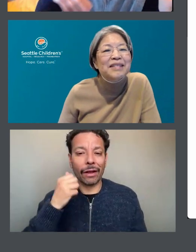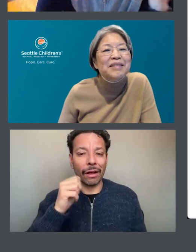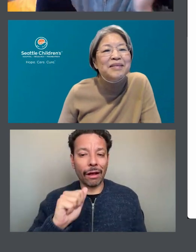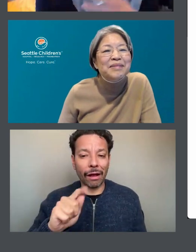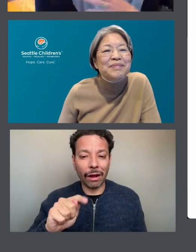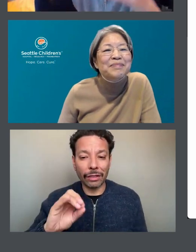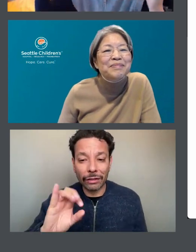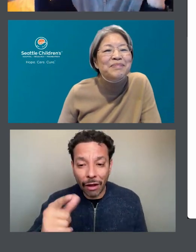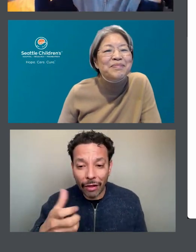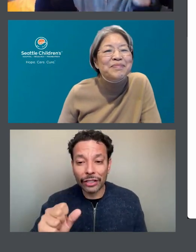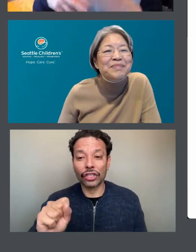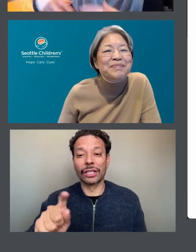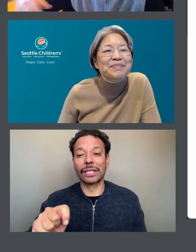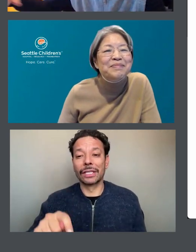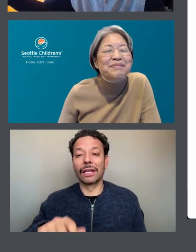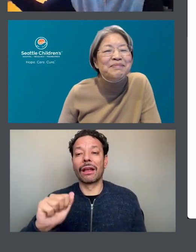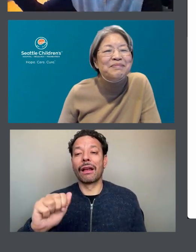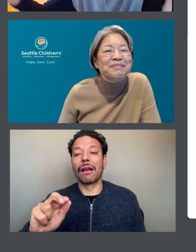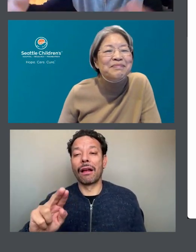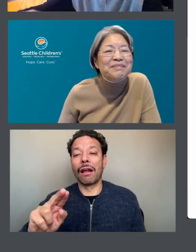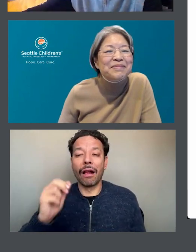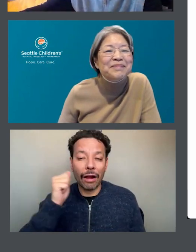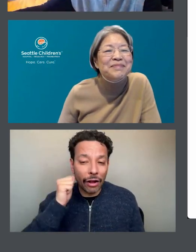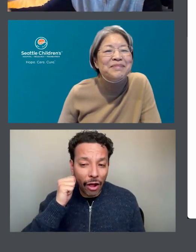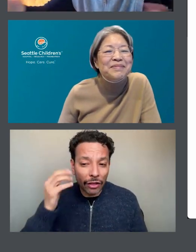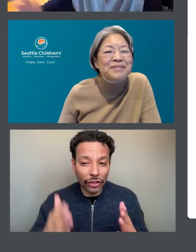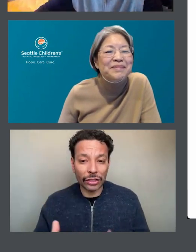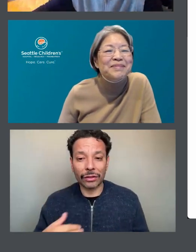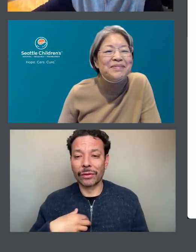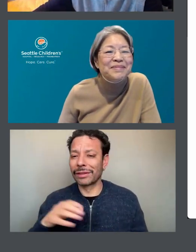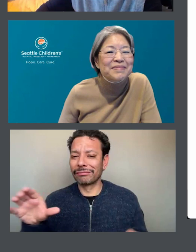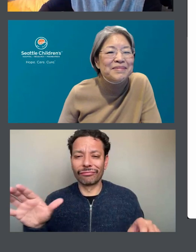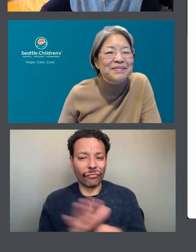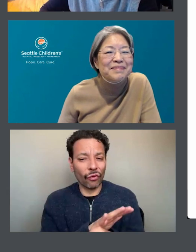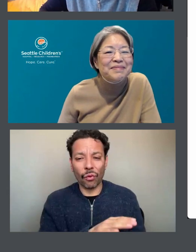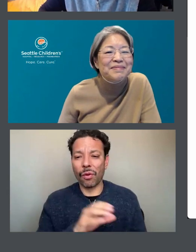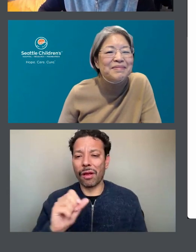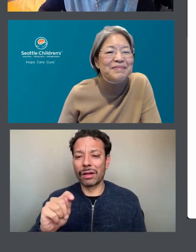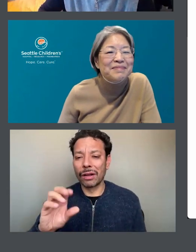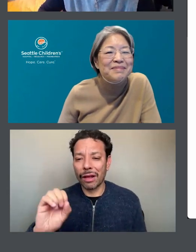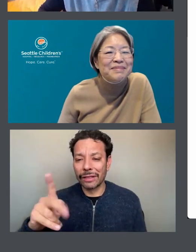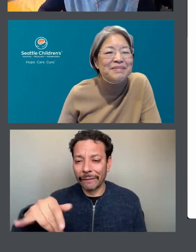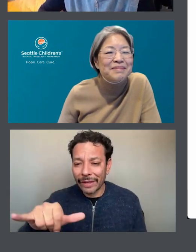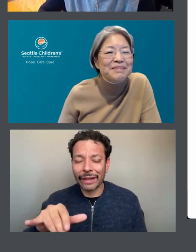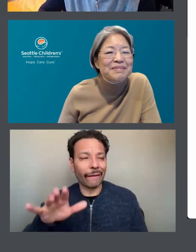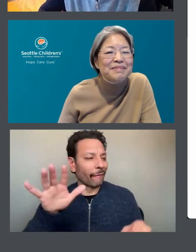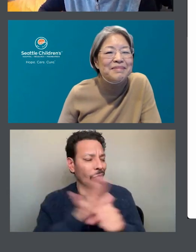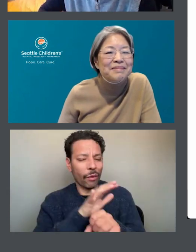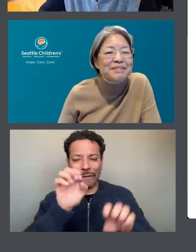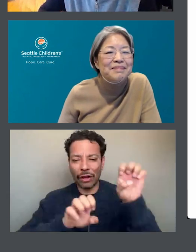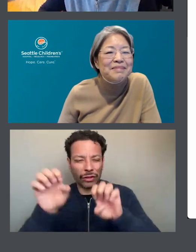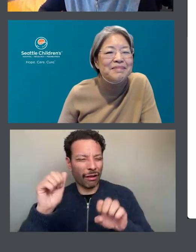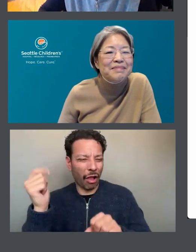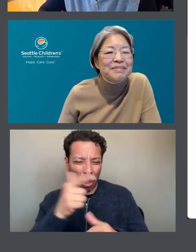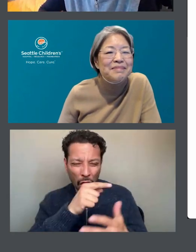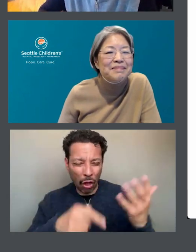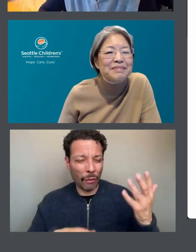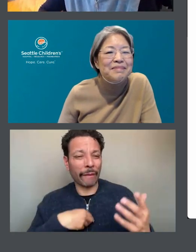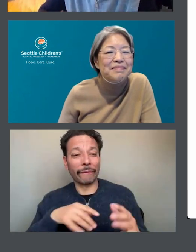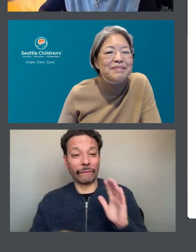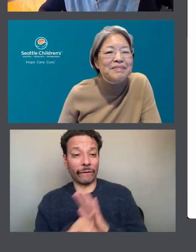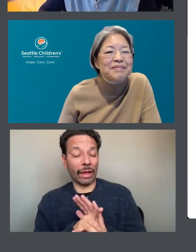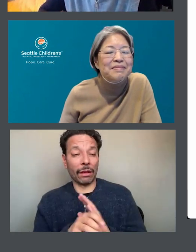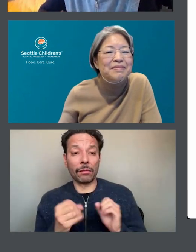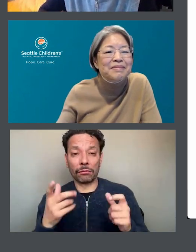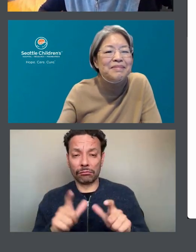we did everything. We did otoscopy, we did full evaluations and all of that. And we found a